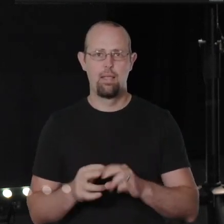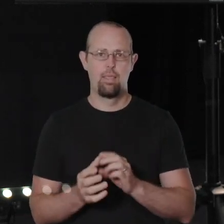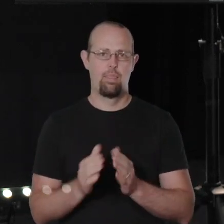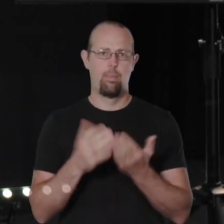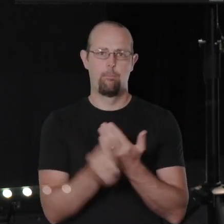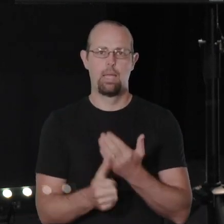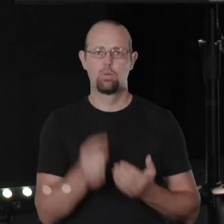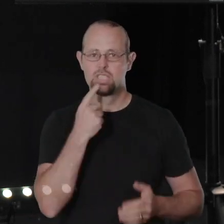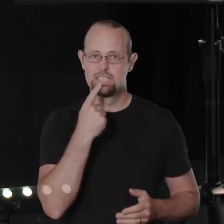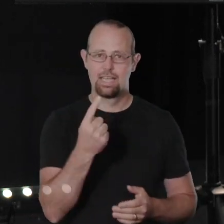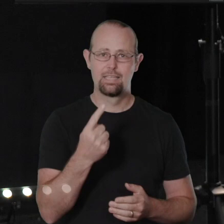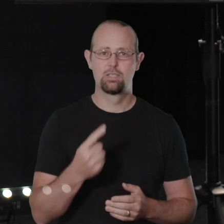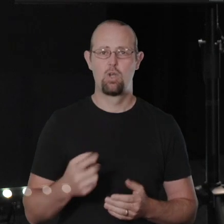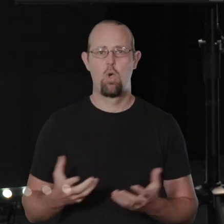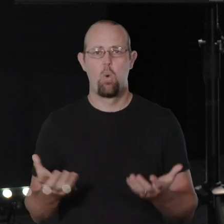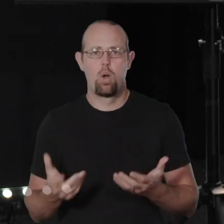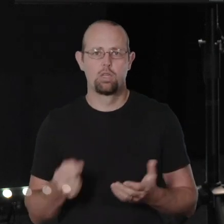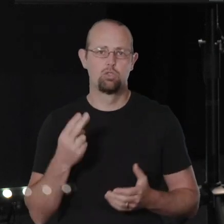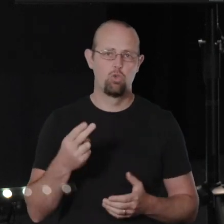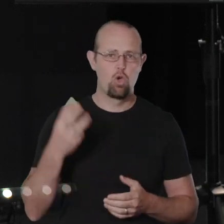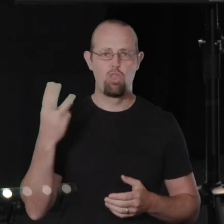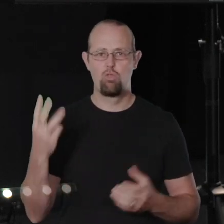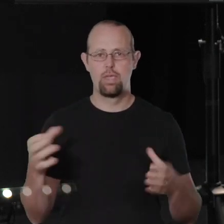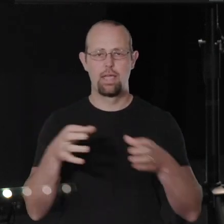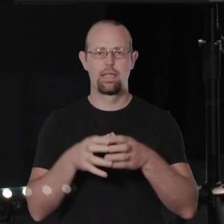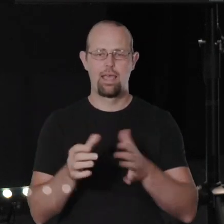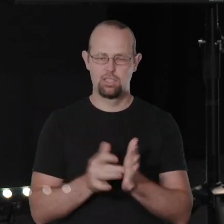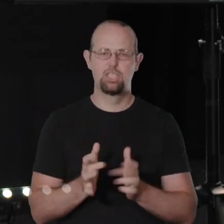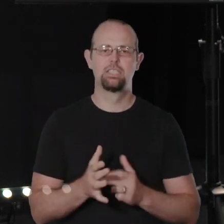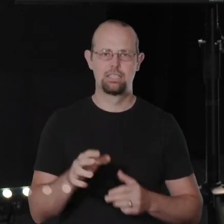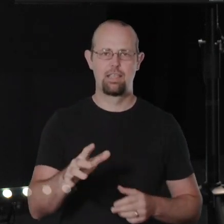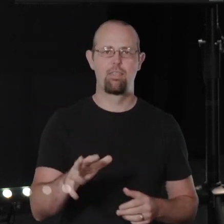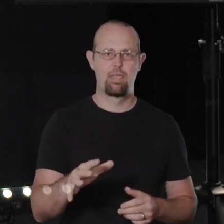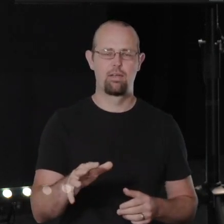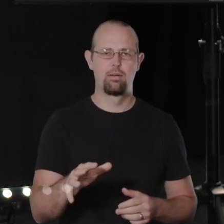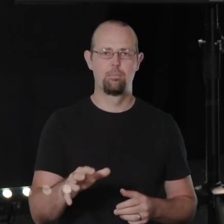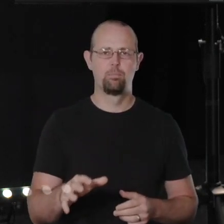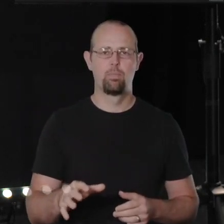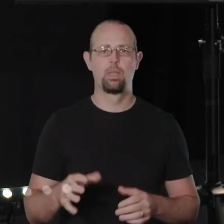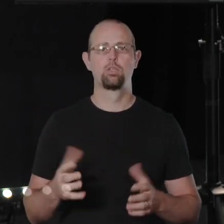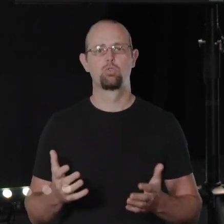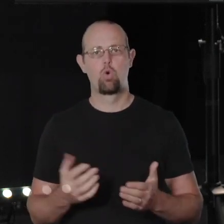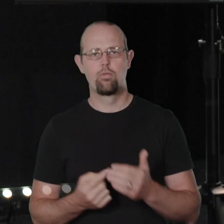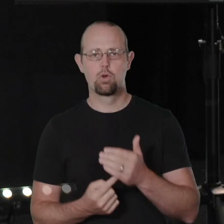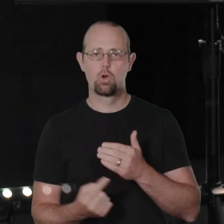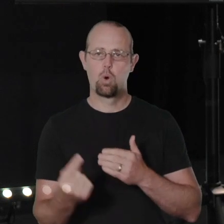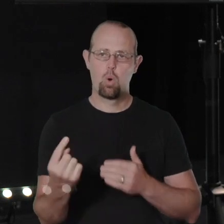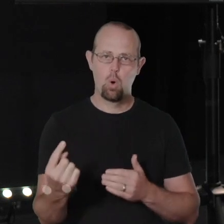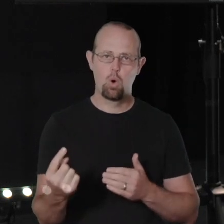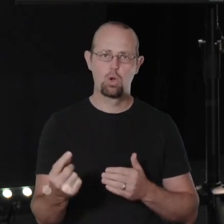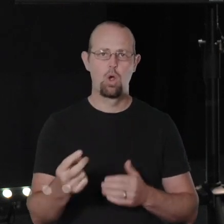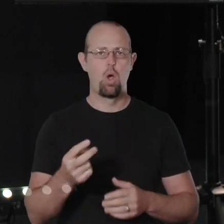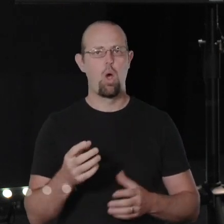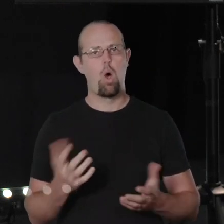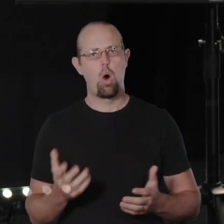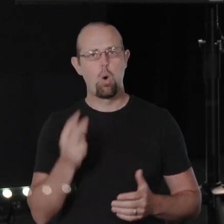are gathered, there Jesus is in the midst of us. So whether you're alone, whether you're watching with others, God